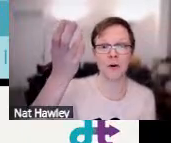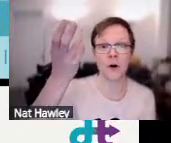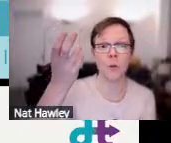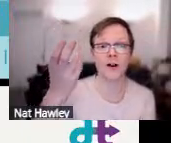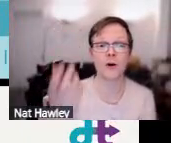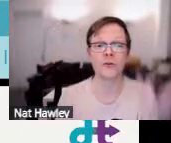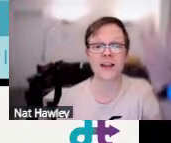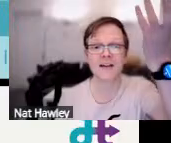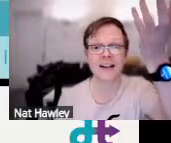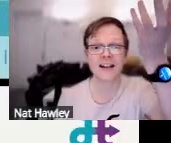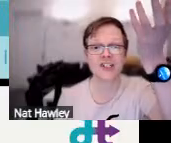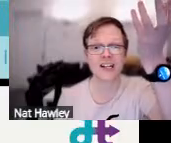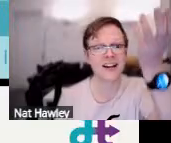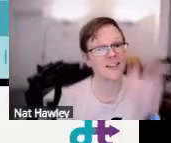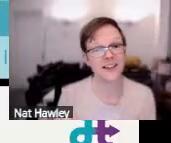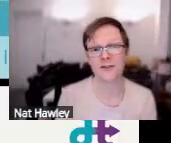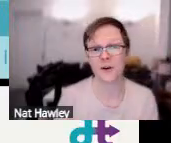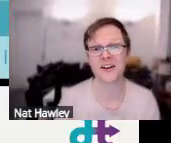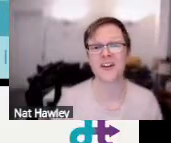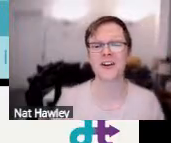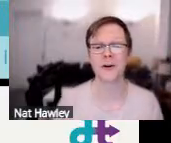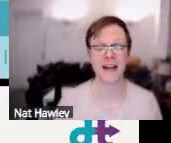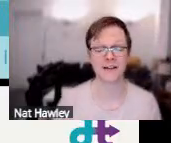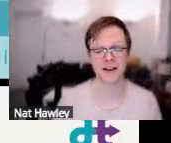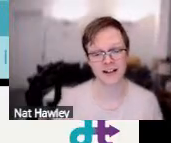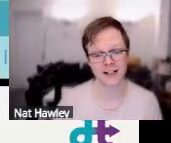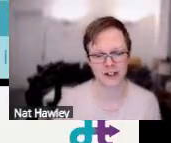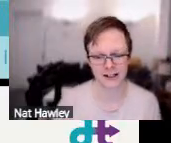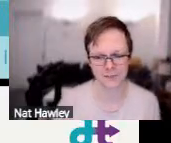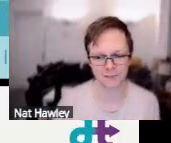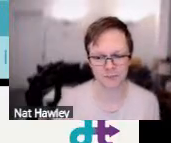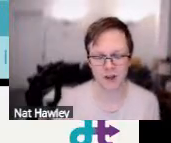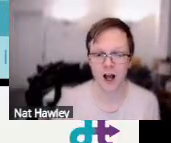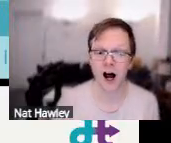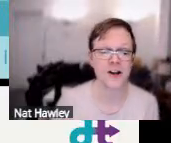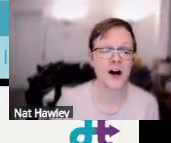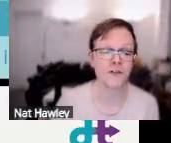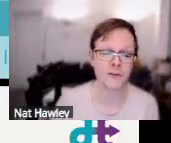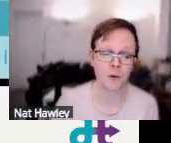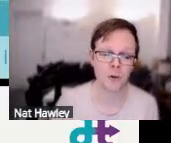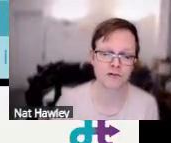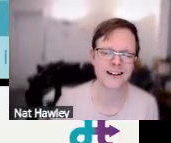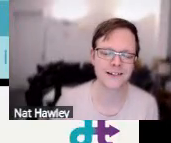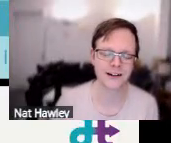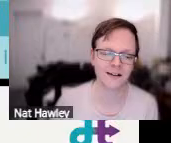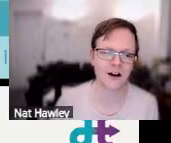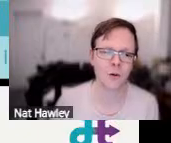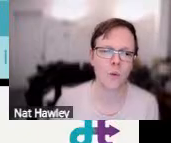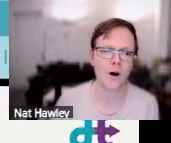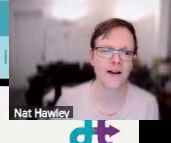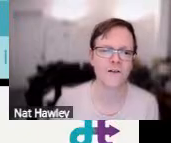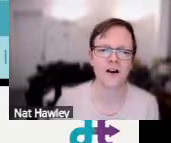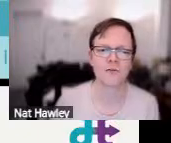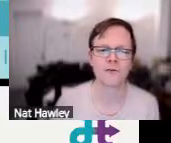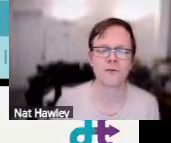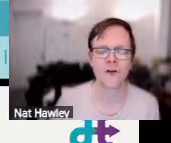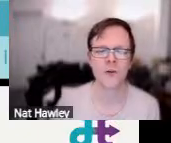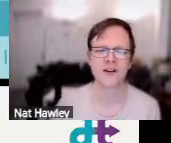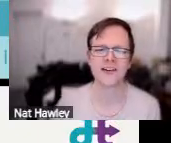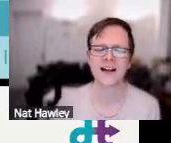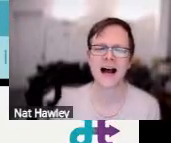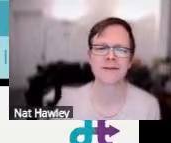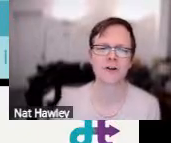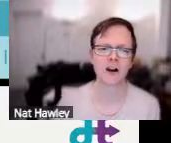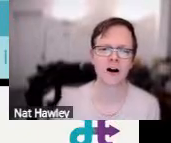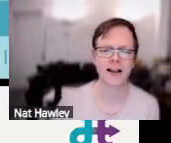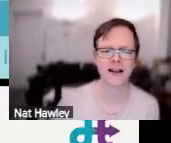help. One knows they have ADHD, the other one doesn't know they have ADHD. Another important reason why